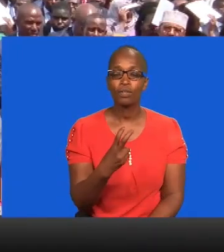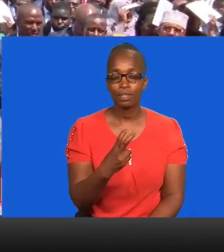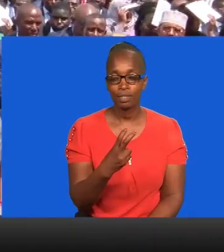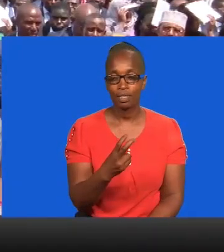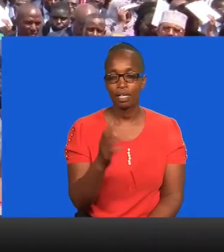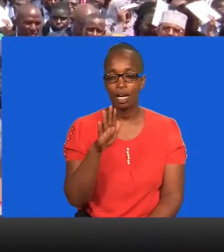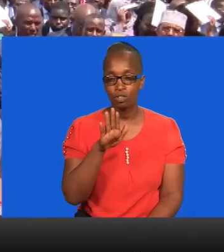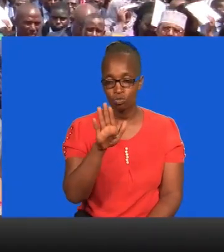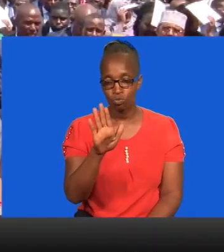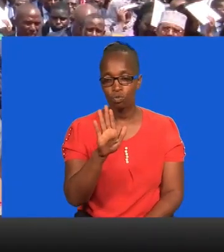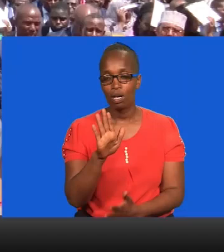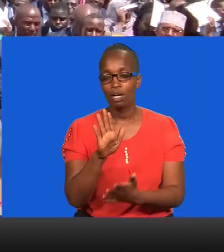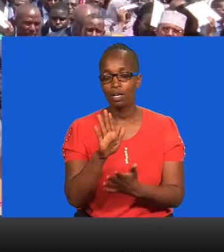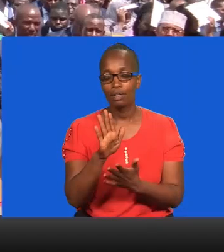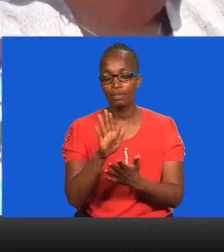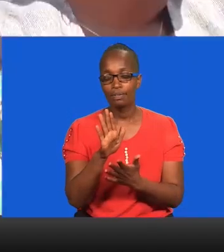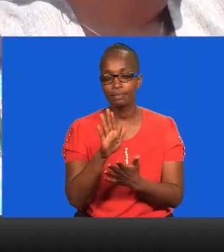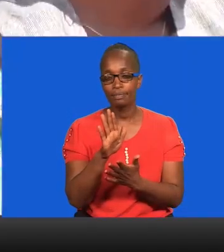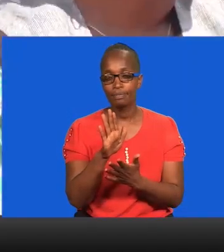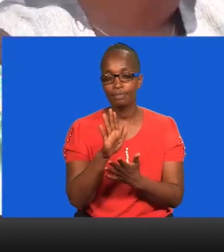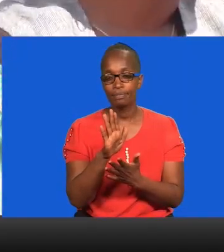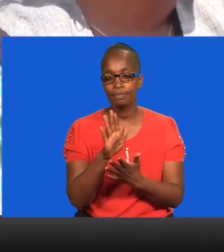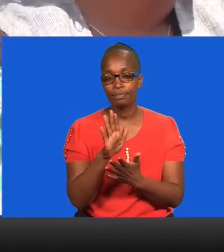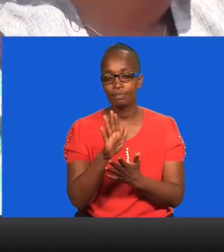I need your intellect